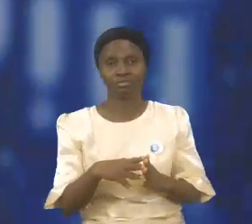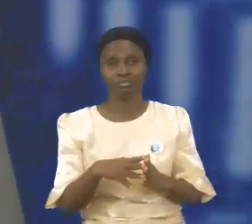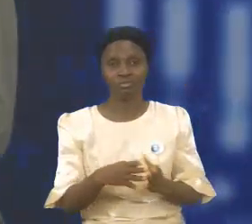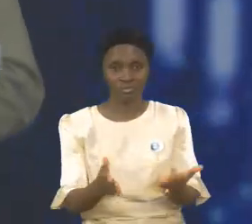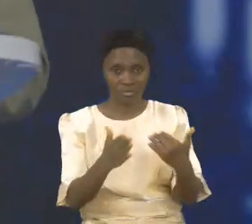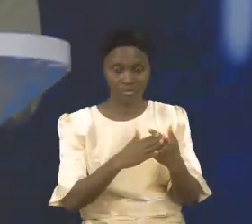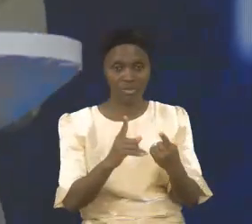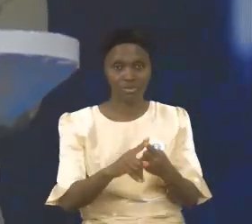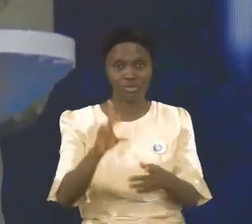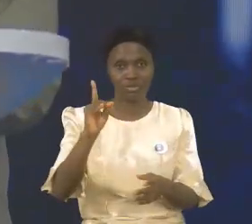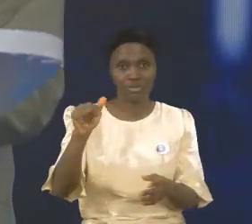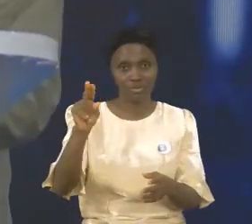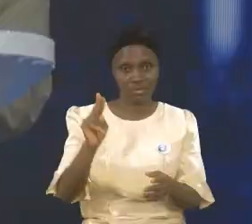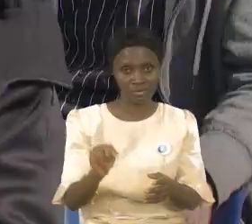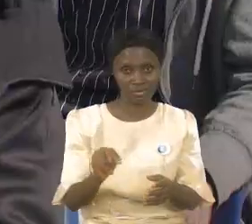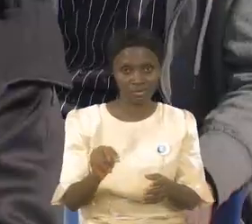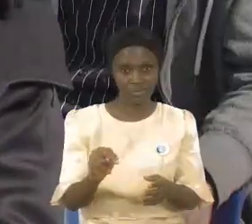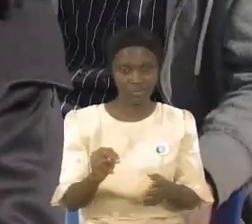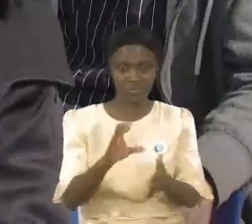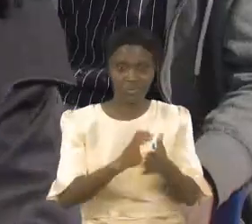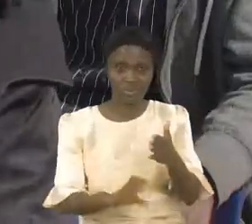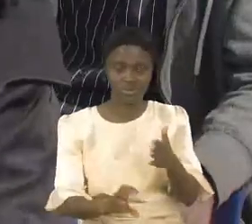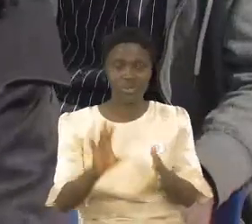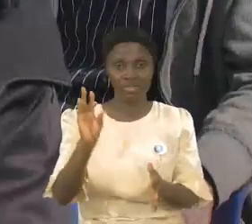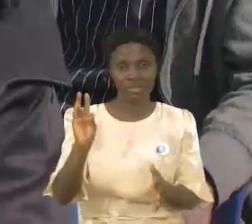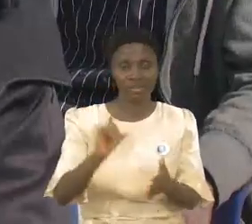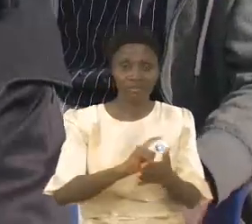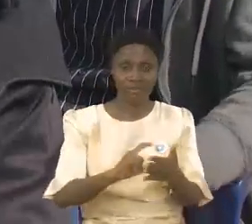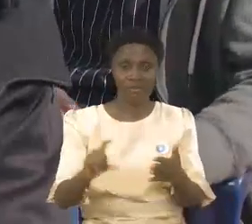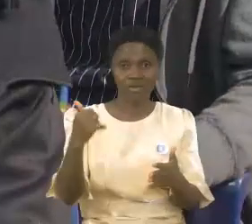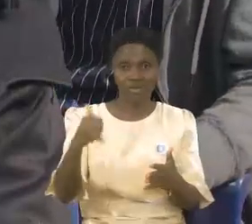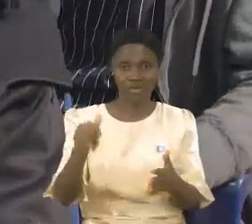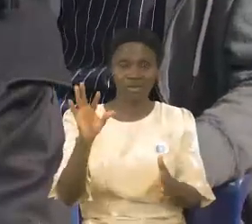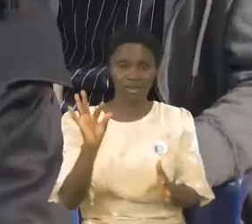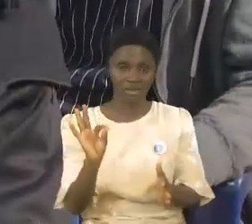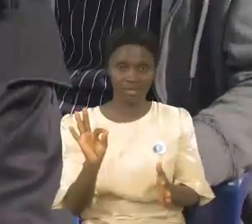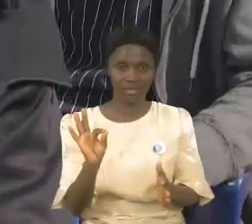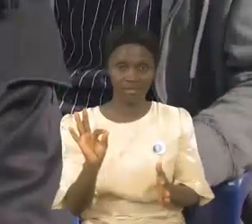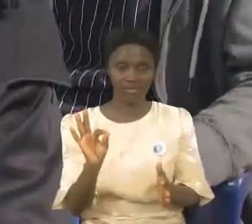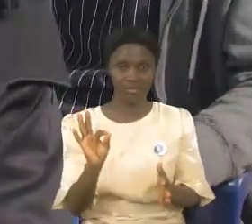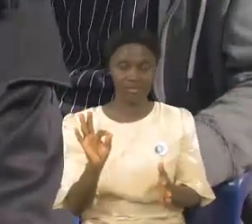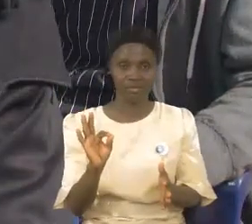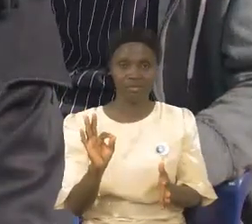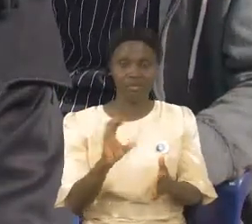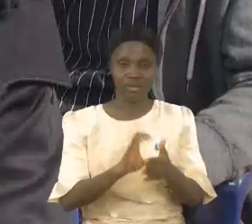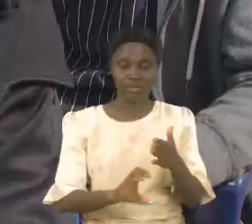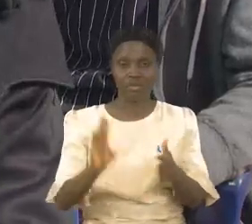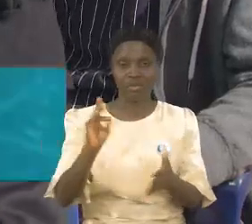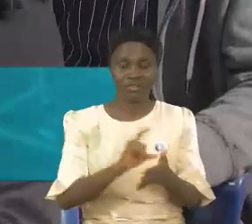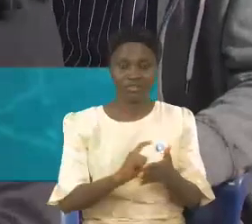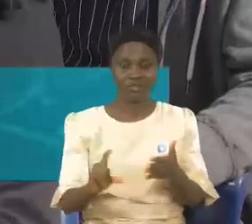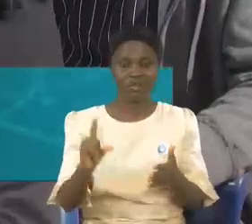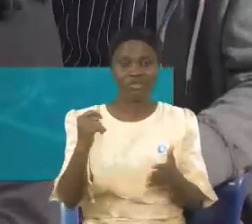Daniel, we're looking at chapter 7, verse 19. Daniel, chapter 7, reading here